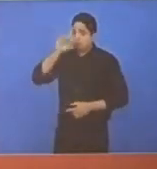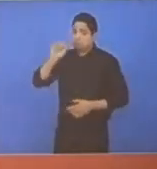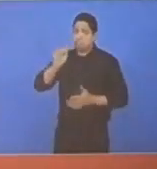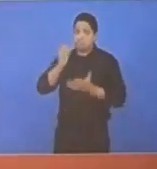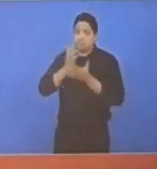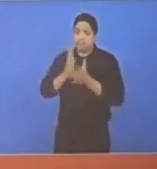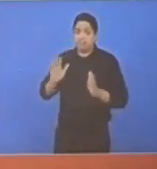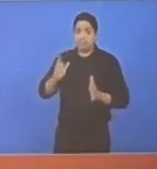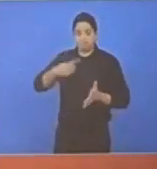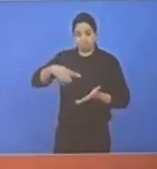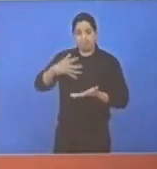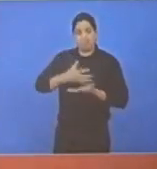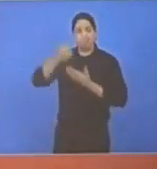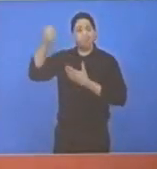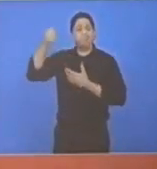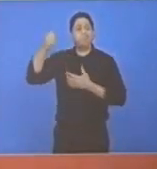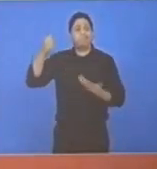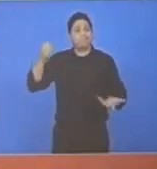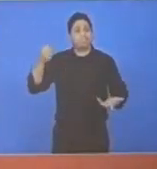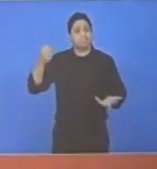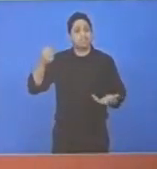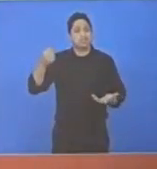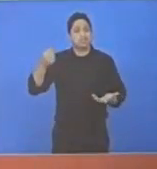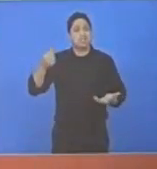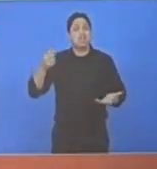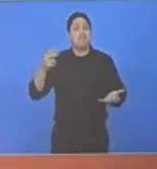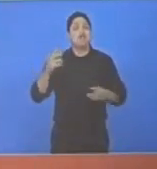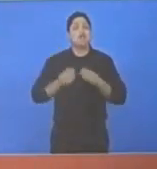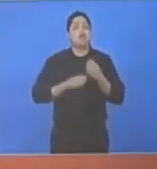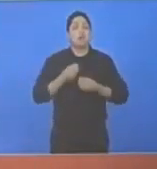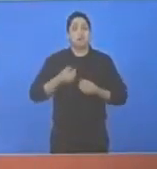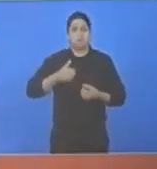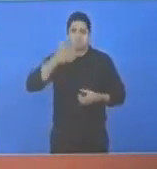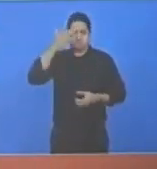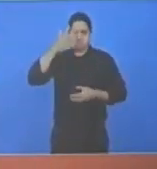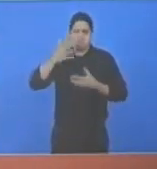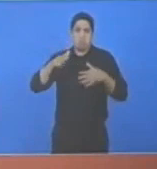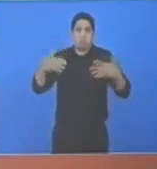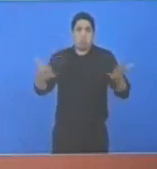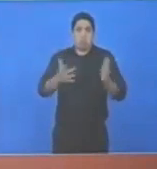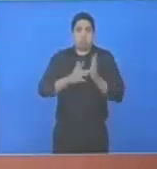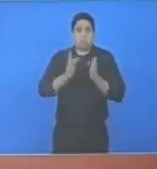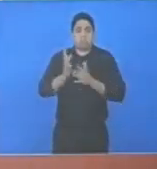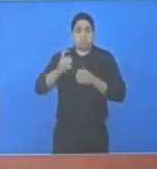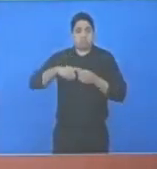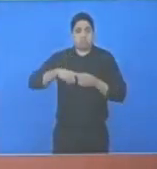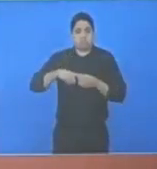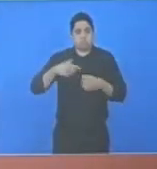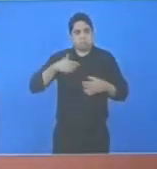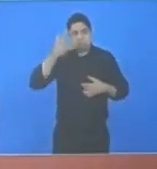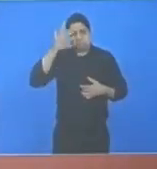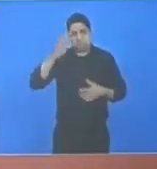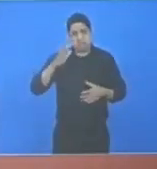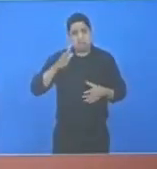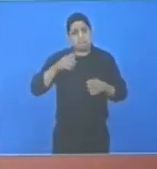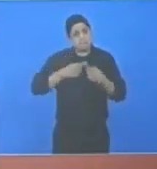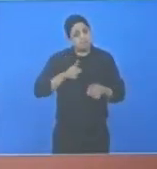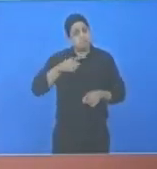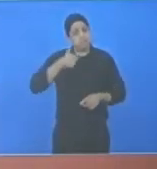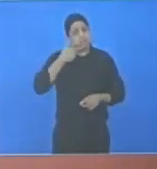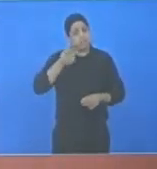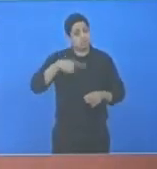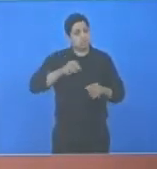We need to leave this legacy for our kids because I don't know when Jesus will come. Even he don't